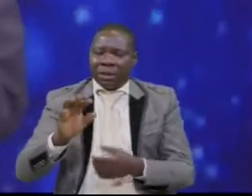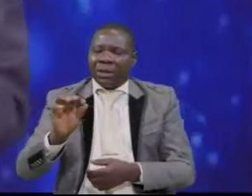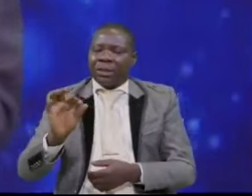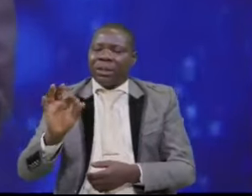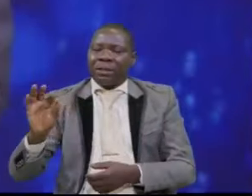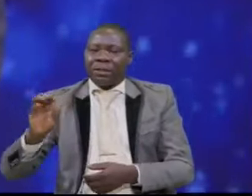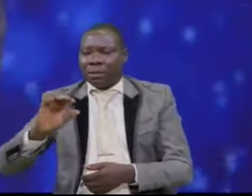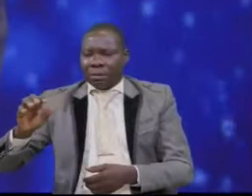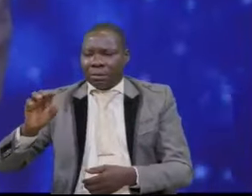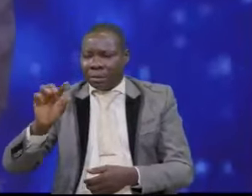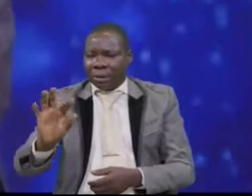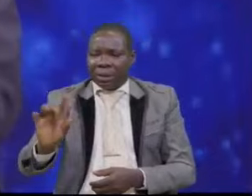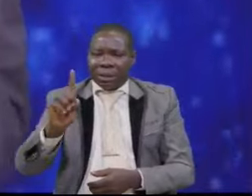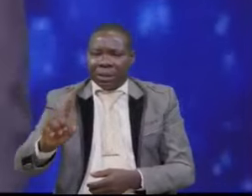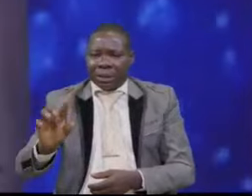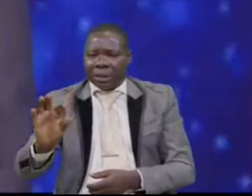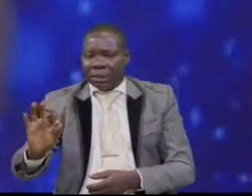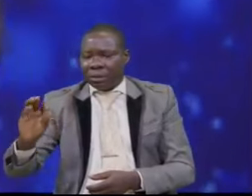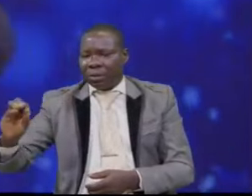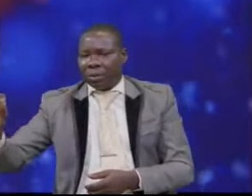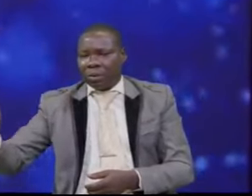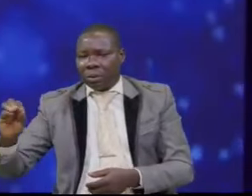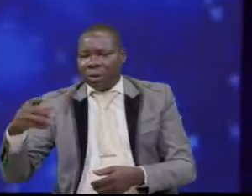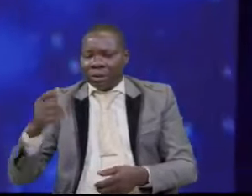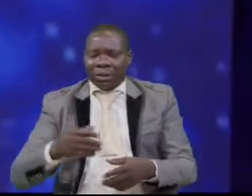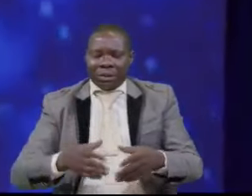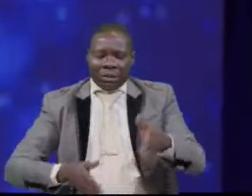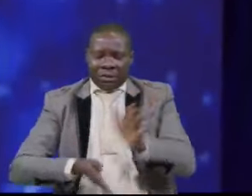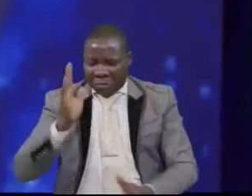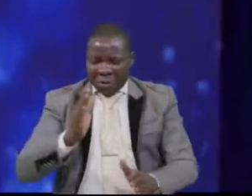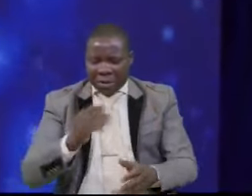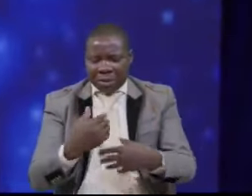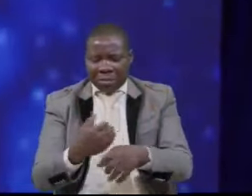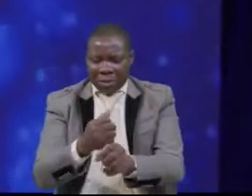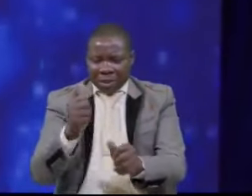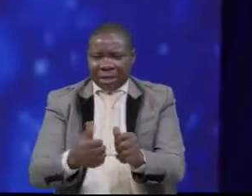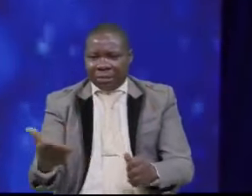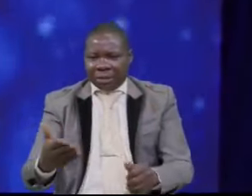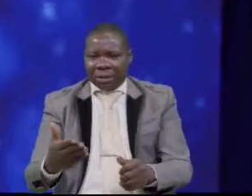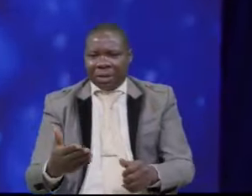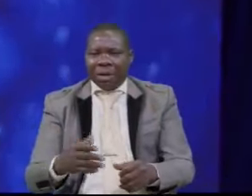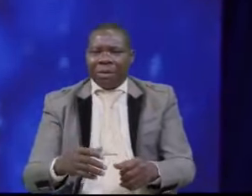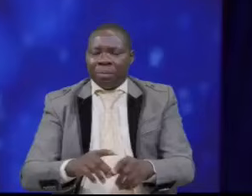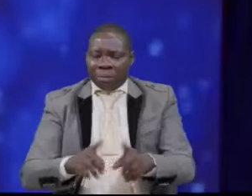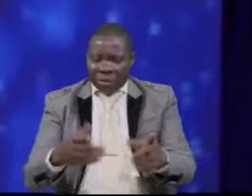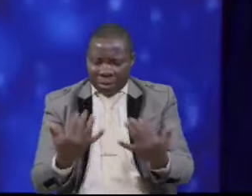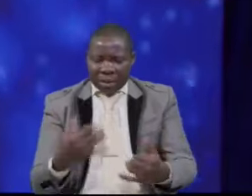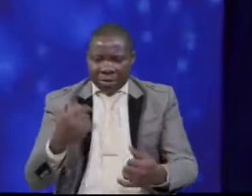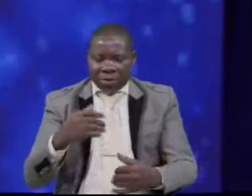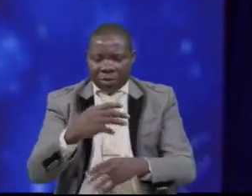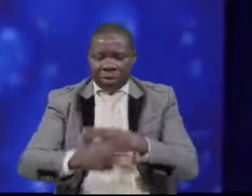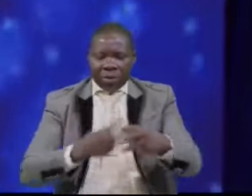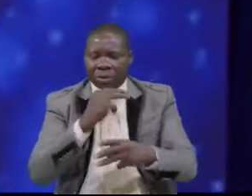the speed and the make and everything, but now the world is going up 10 times